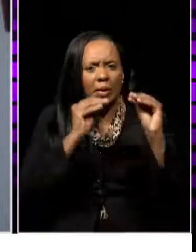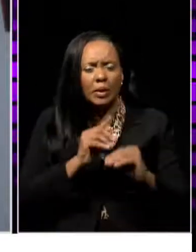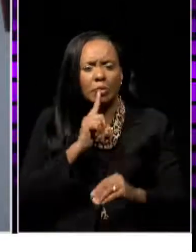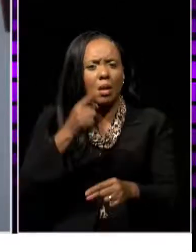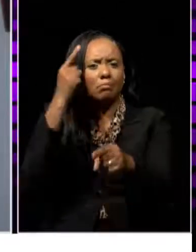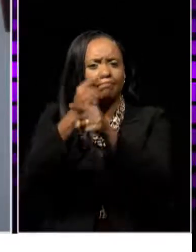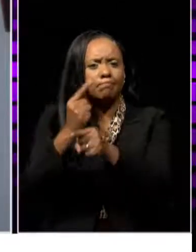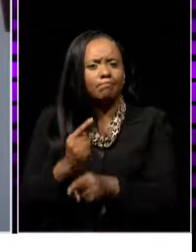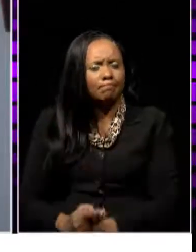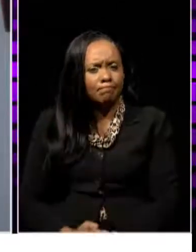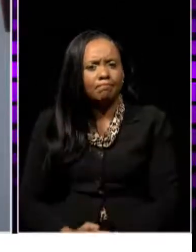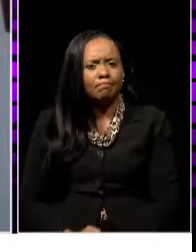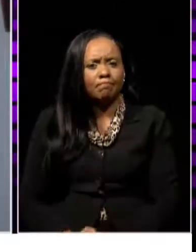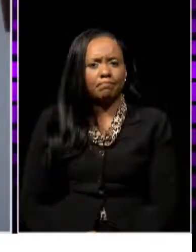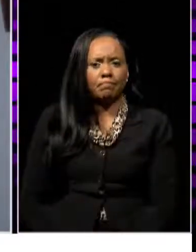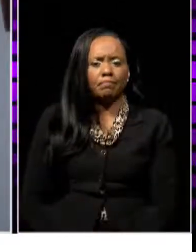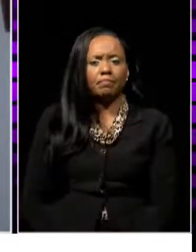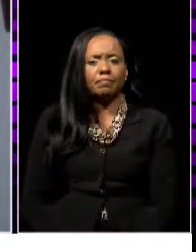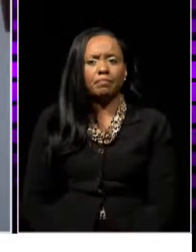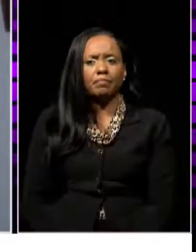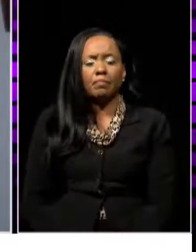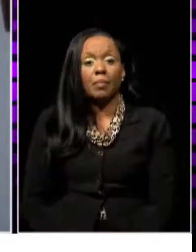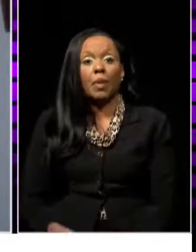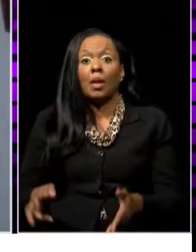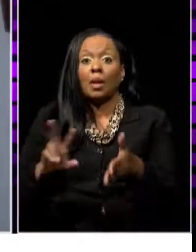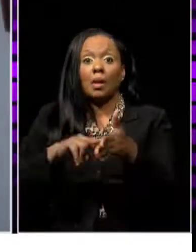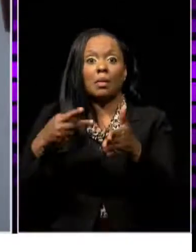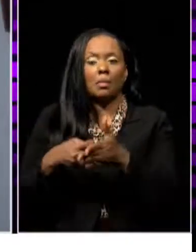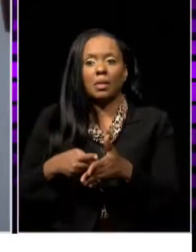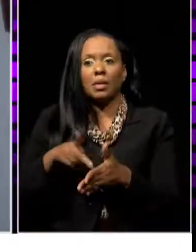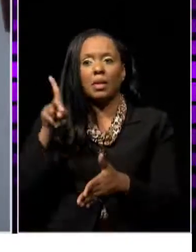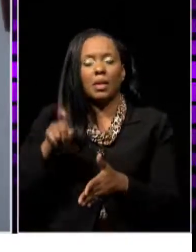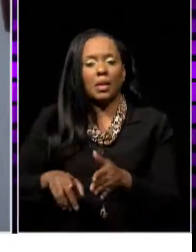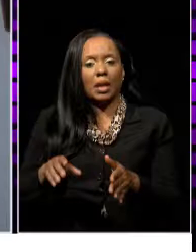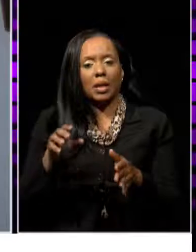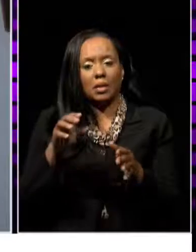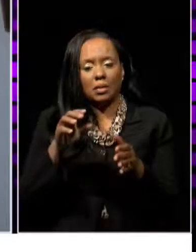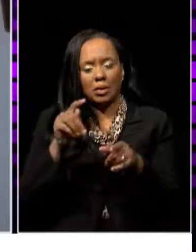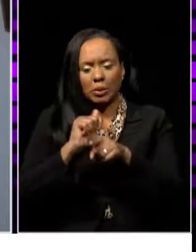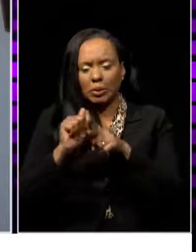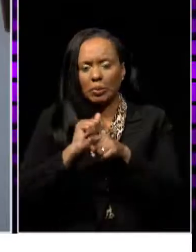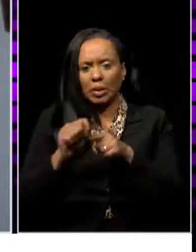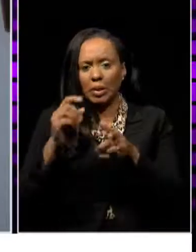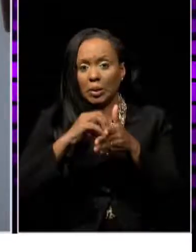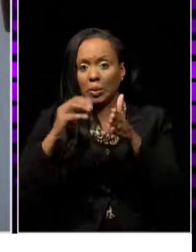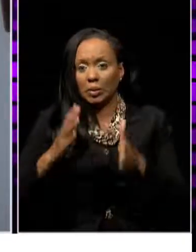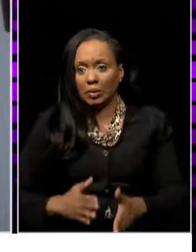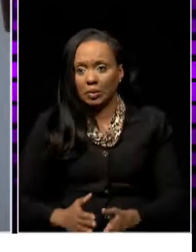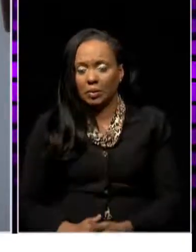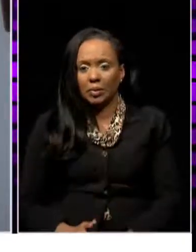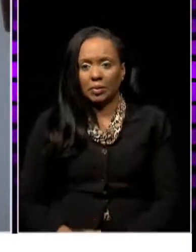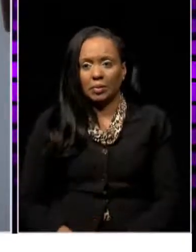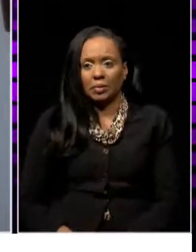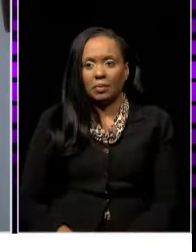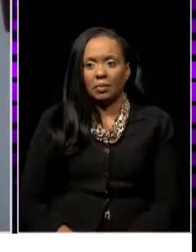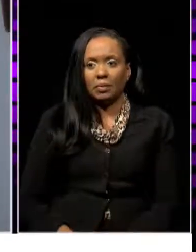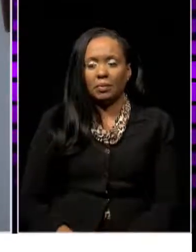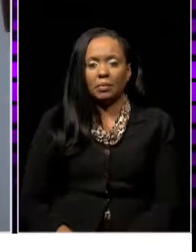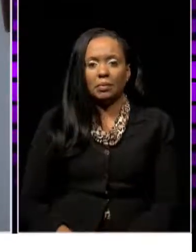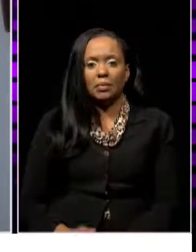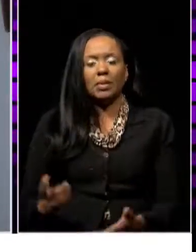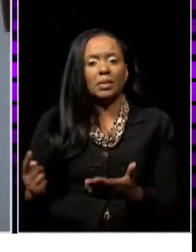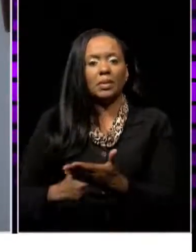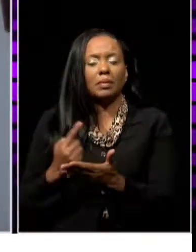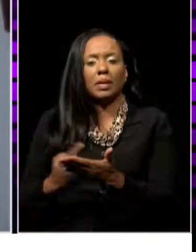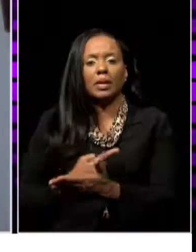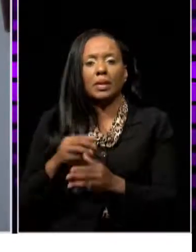in this, then we would have to do some training with the students. So I myself, sometimes the teachers would call me in and